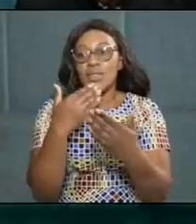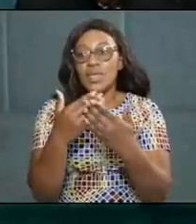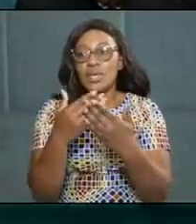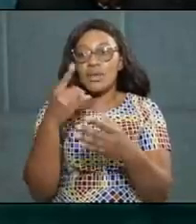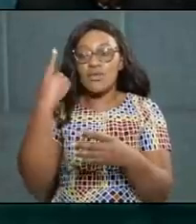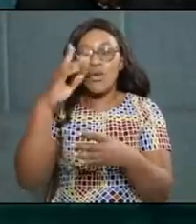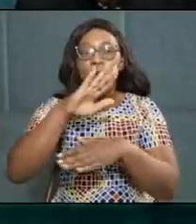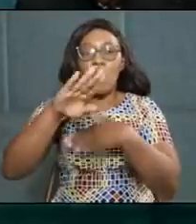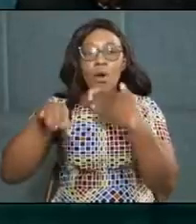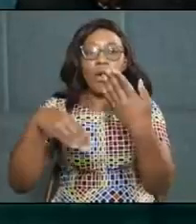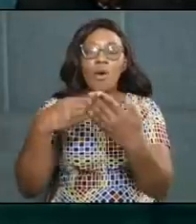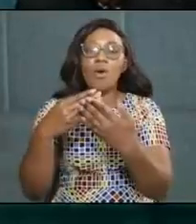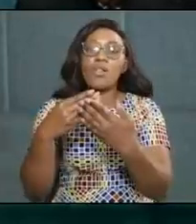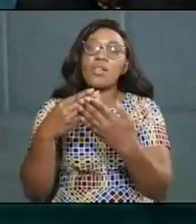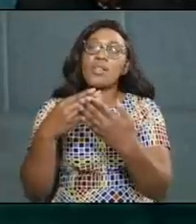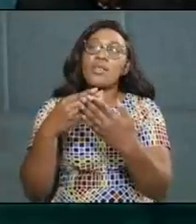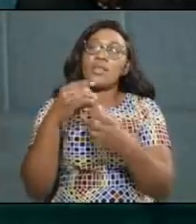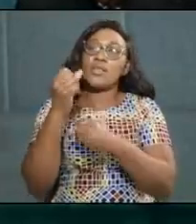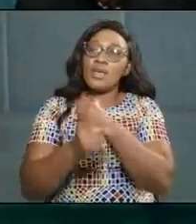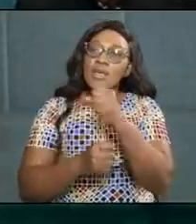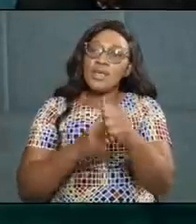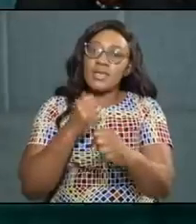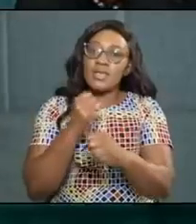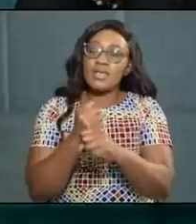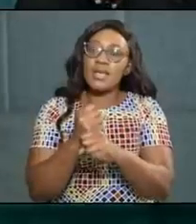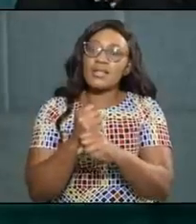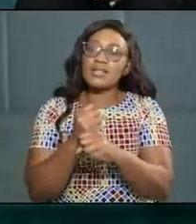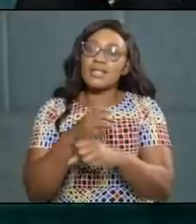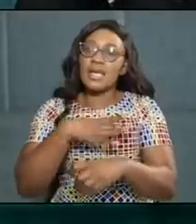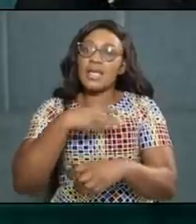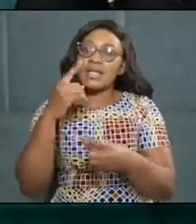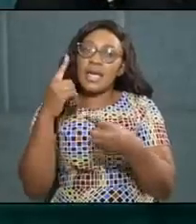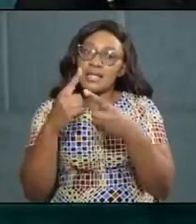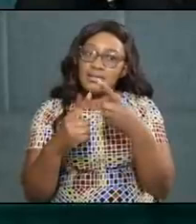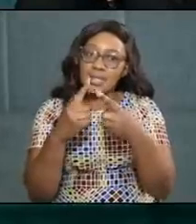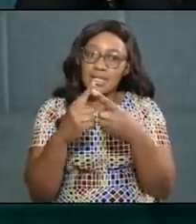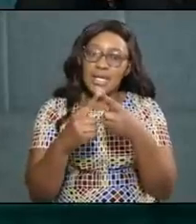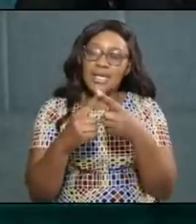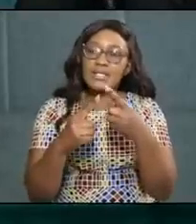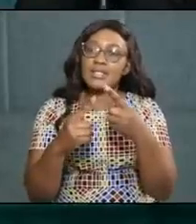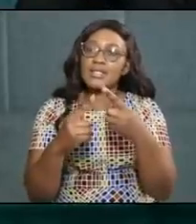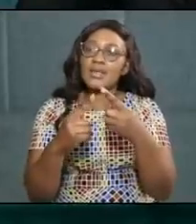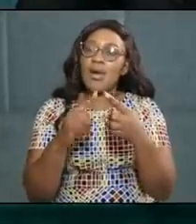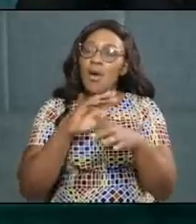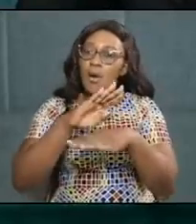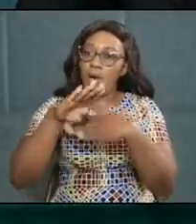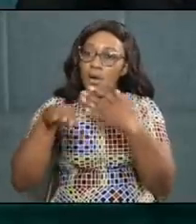of experience in judging that he had. That's much better. What happened next?